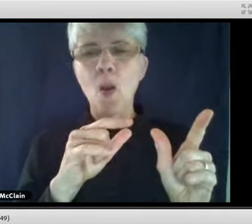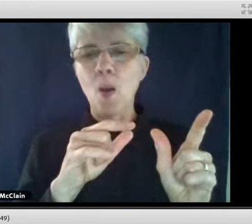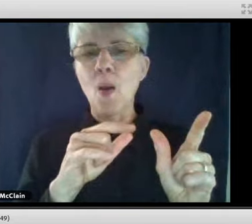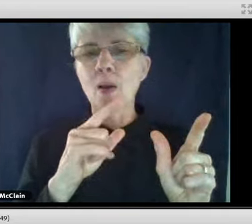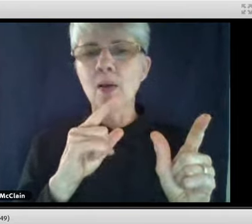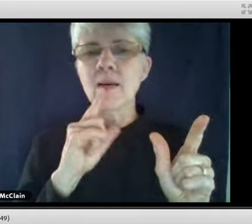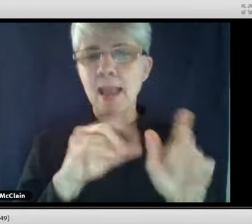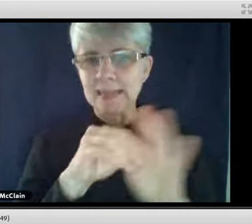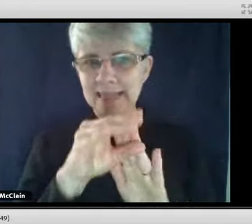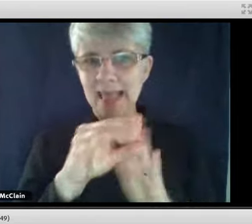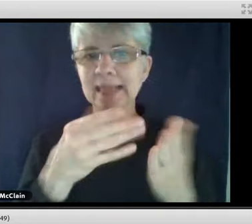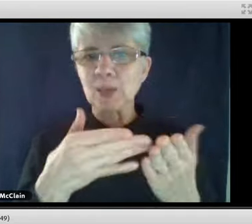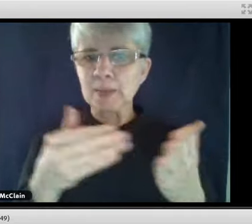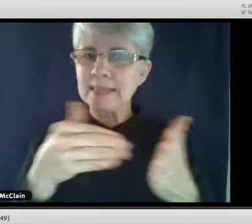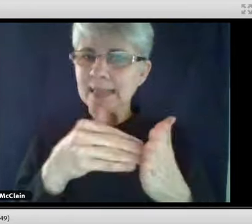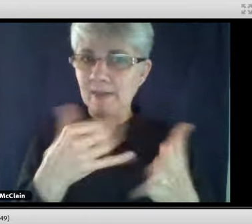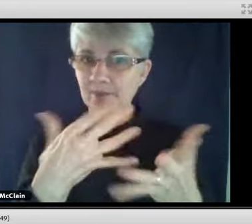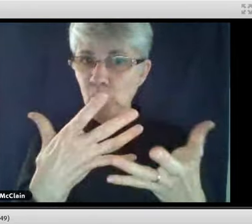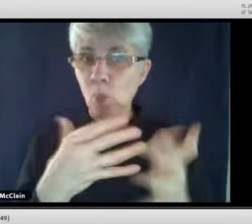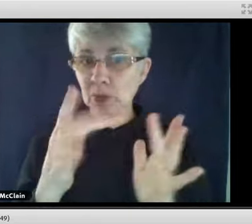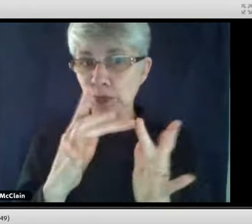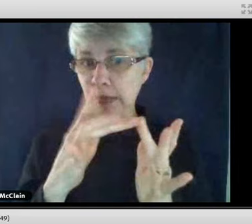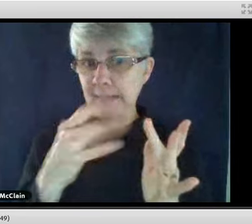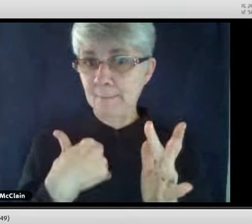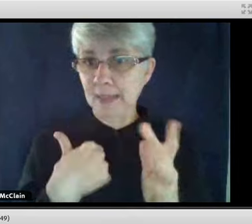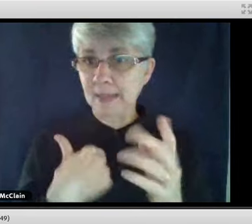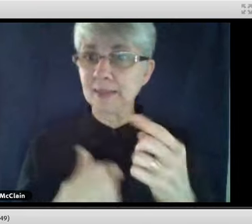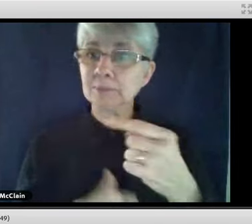this slide, and here it is again. If you'd like to contact me,